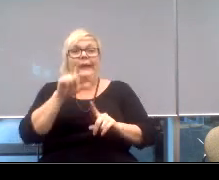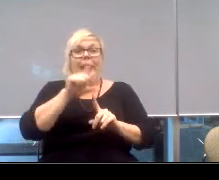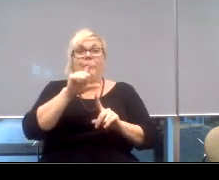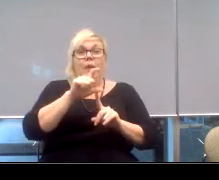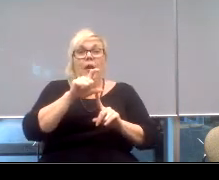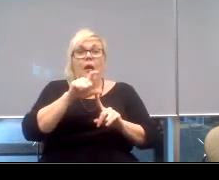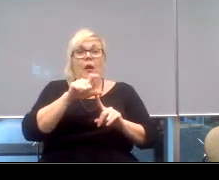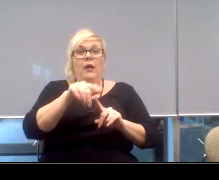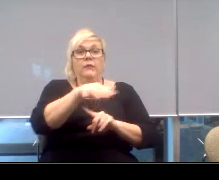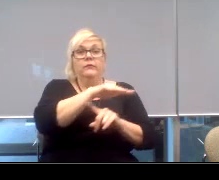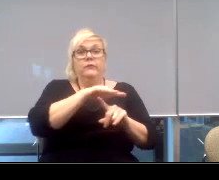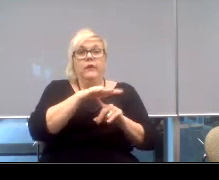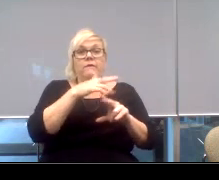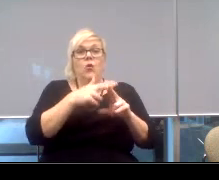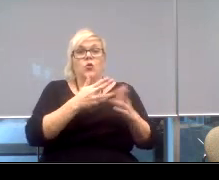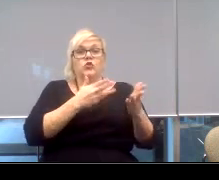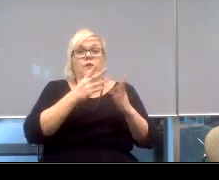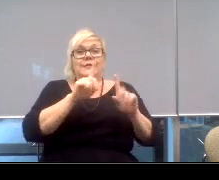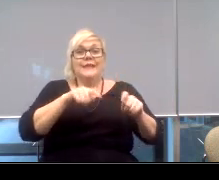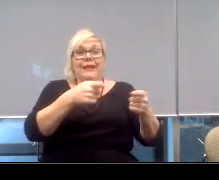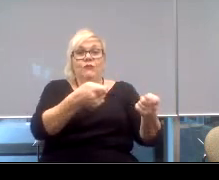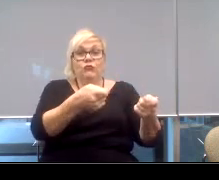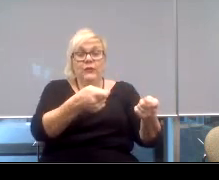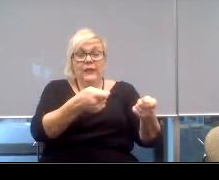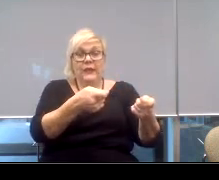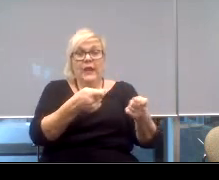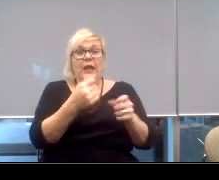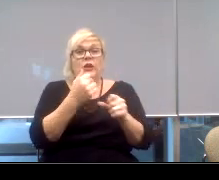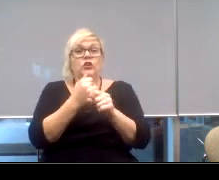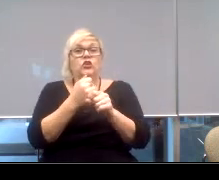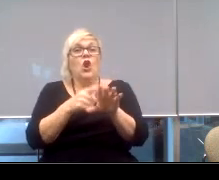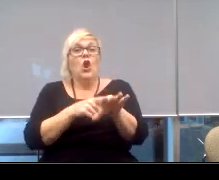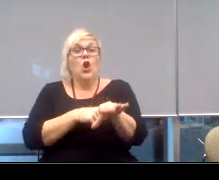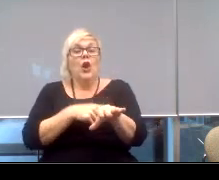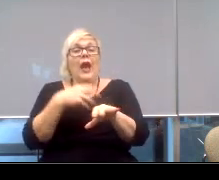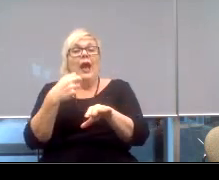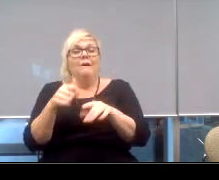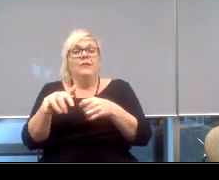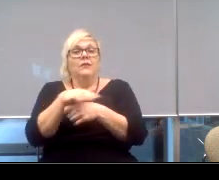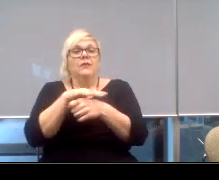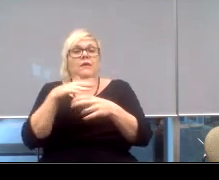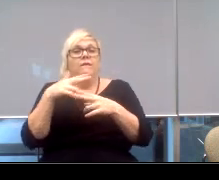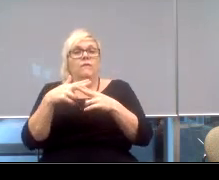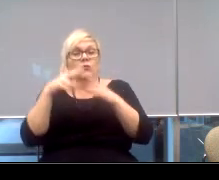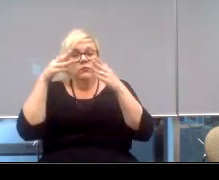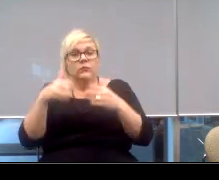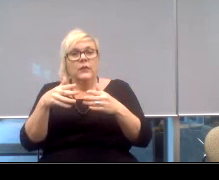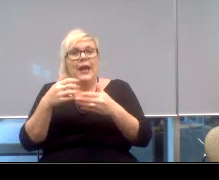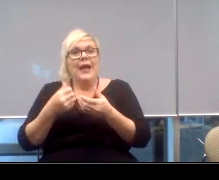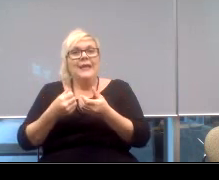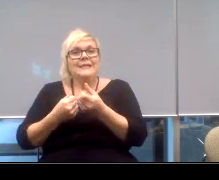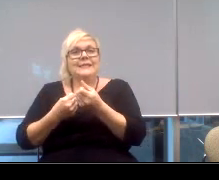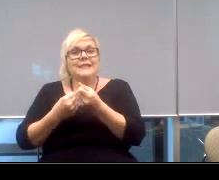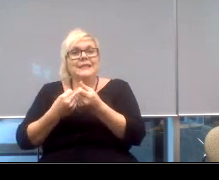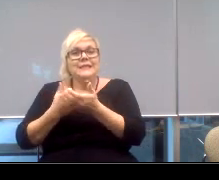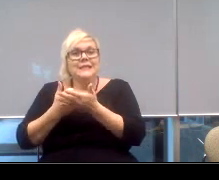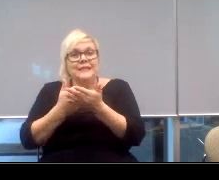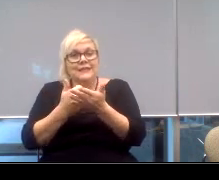on service delivery, and the Geelong will have a space focused on assistive technology and drawing